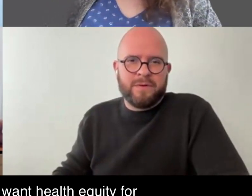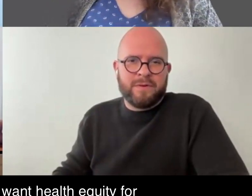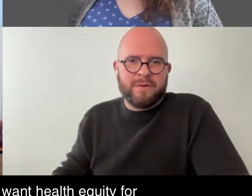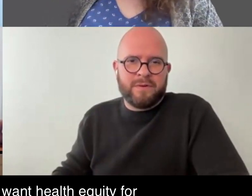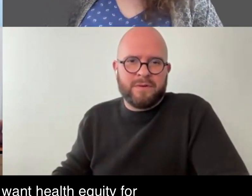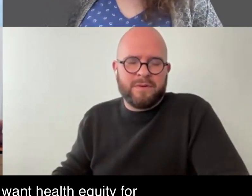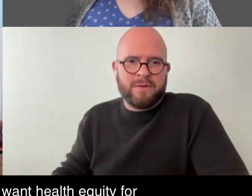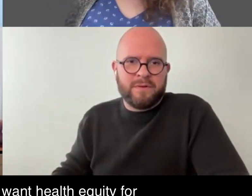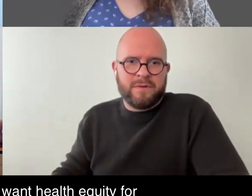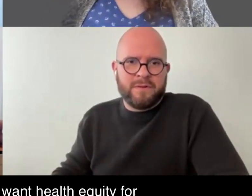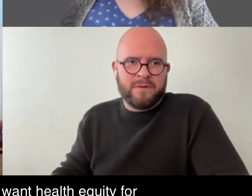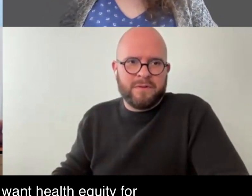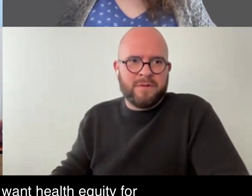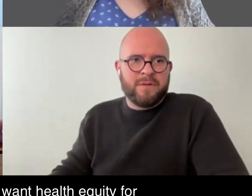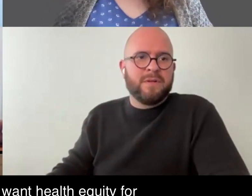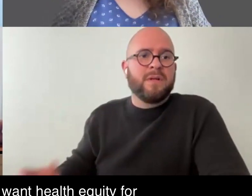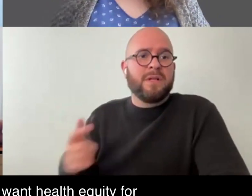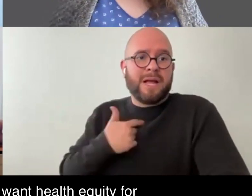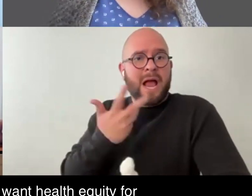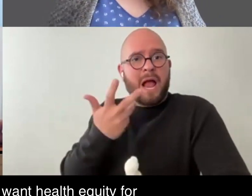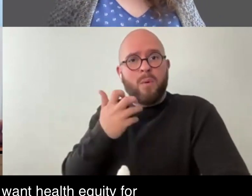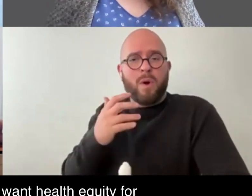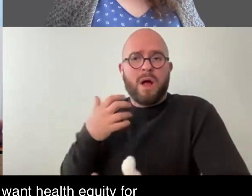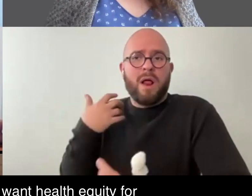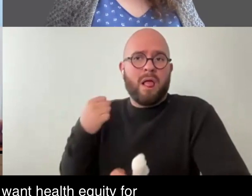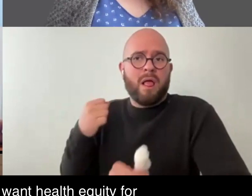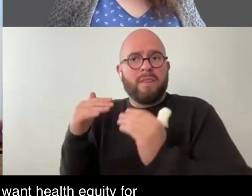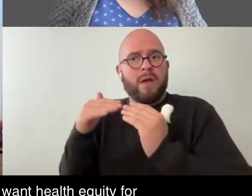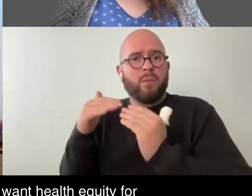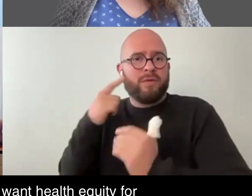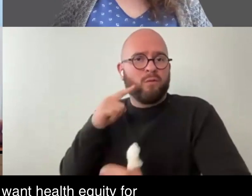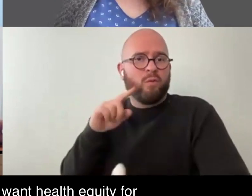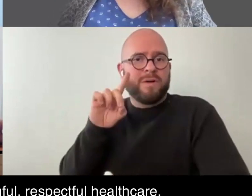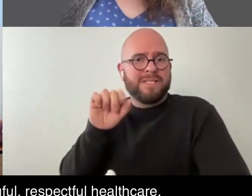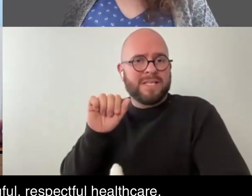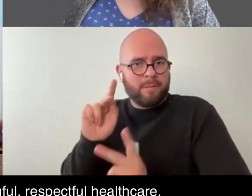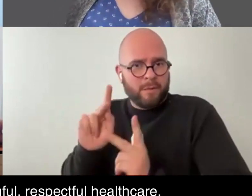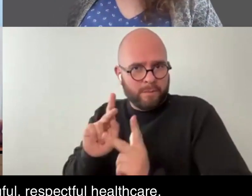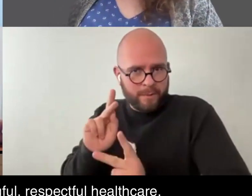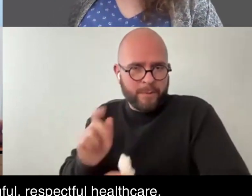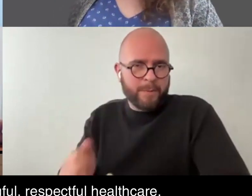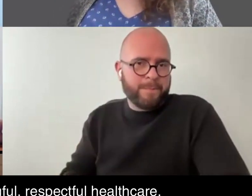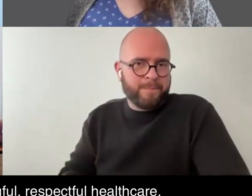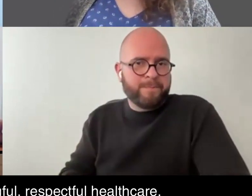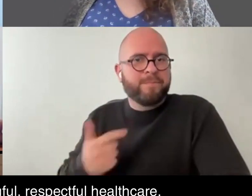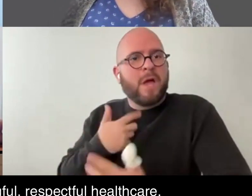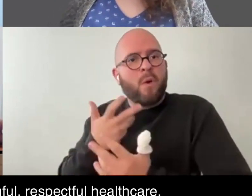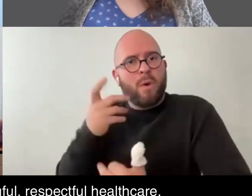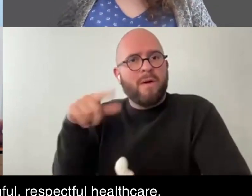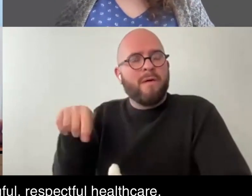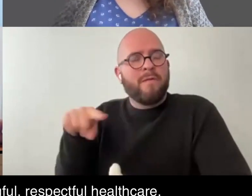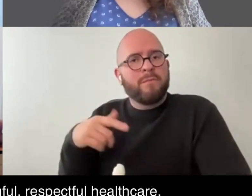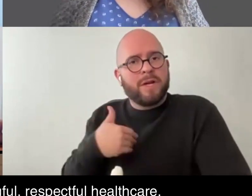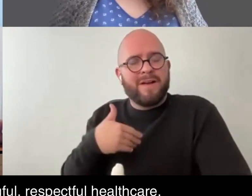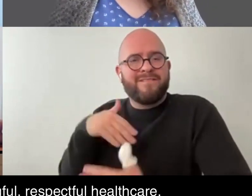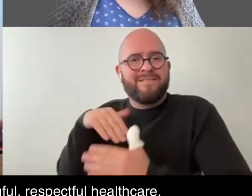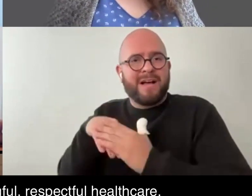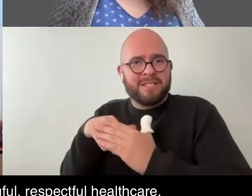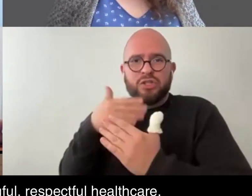equity for disabled folks. And I want disabled people to have access to good, meaningful,